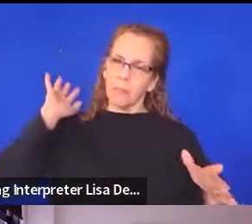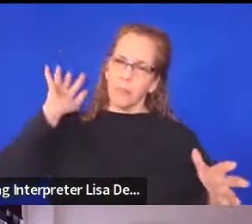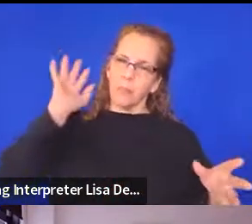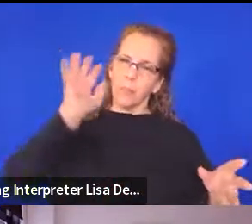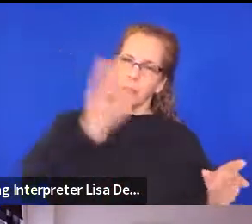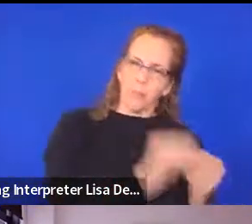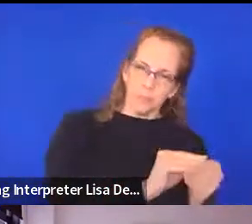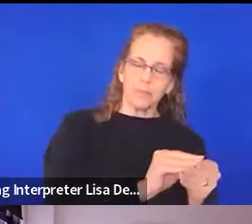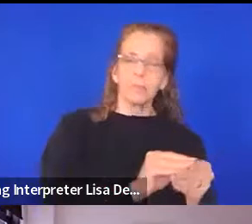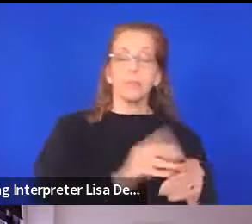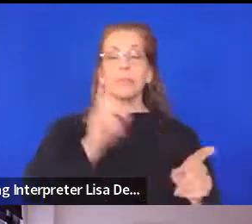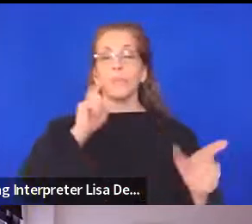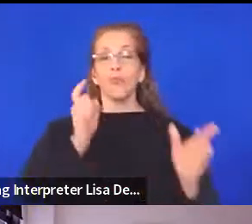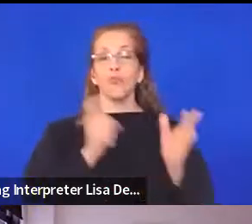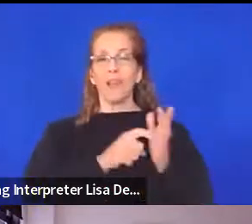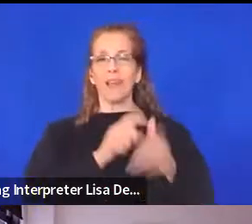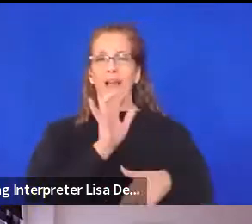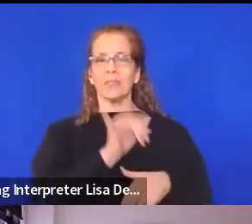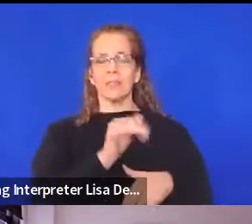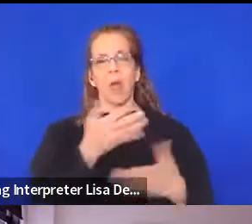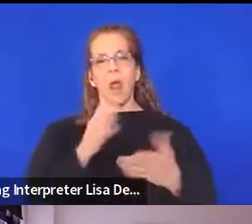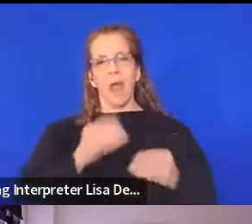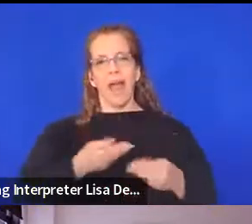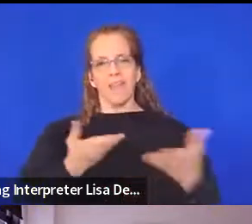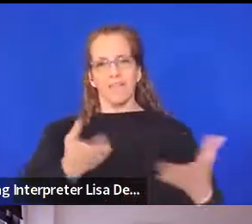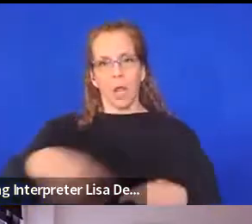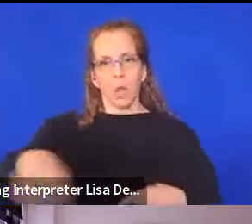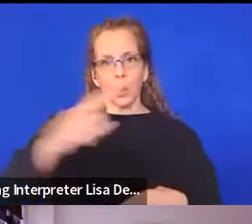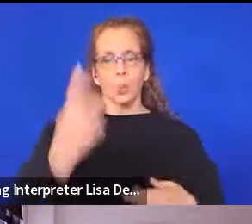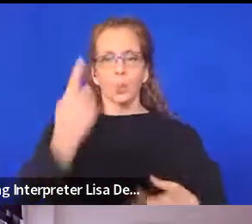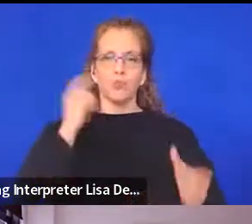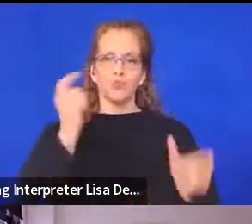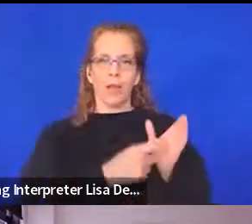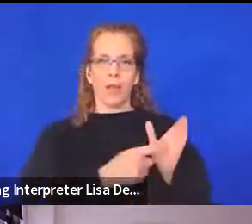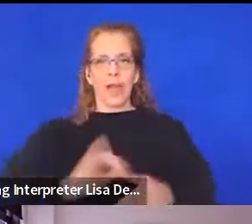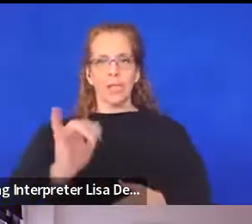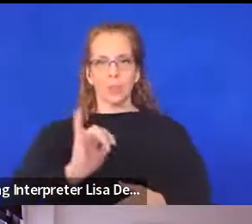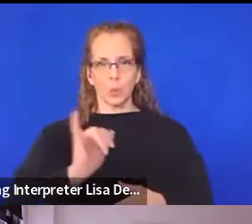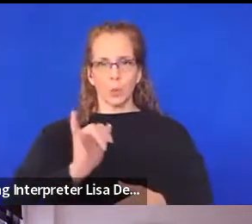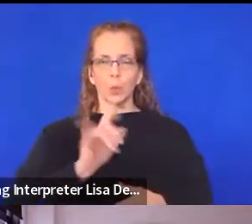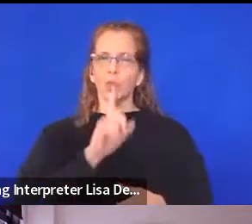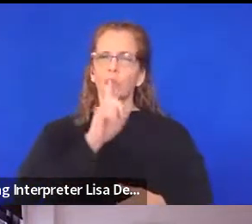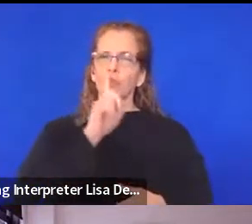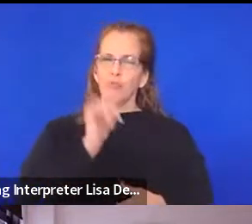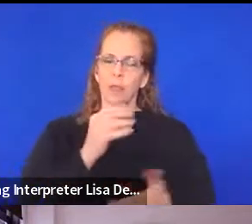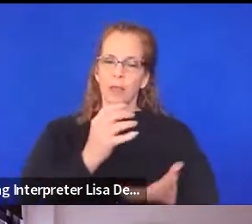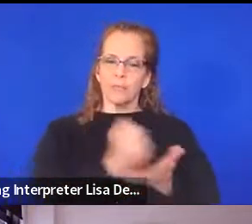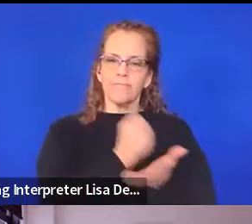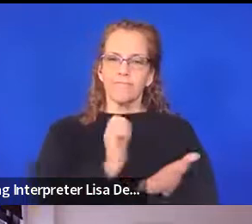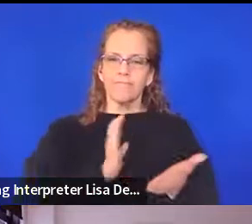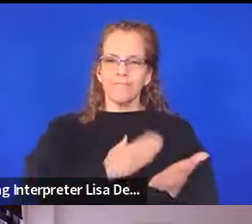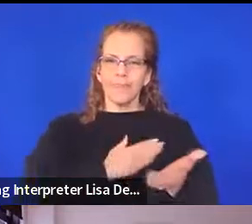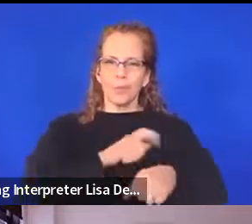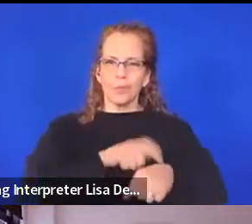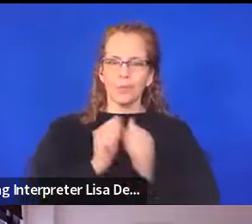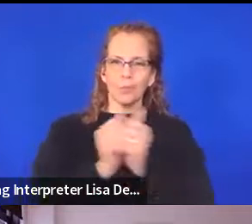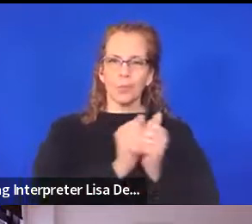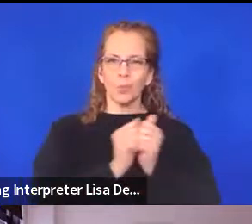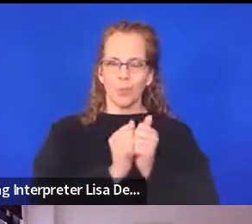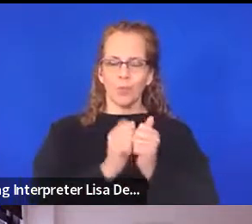as our shared responsibility to make good use of this time, and for each of us to consider our roles